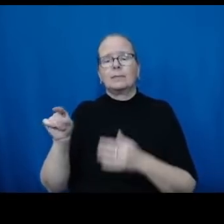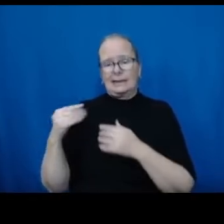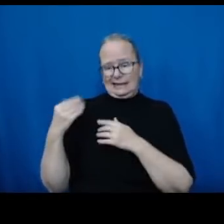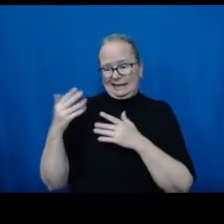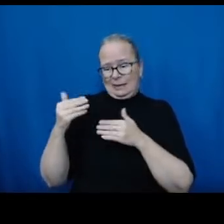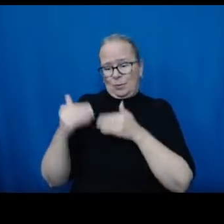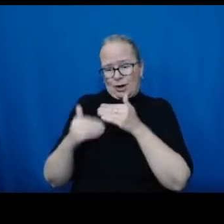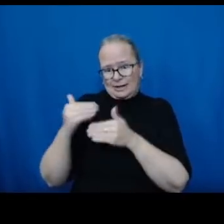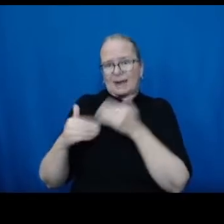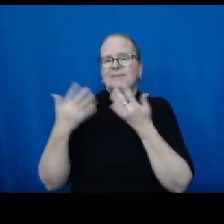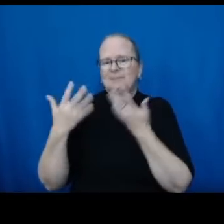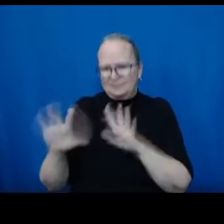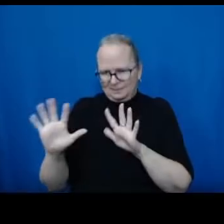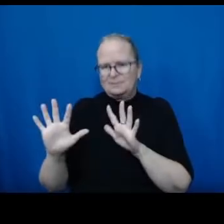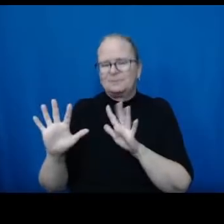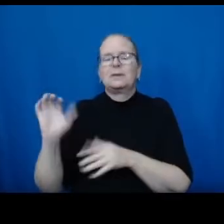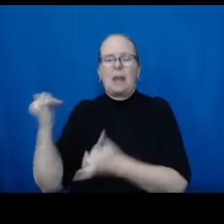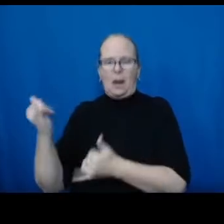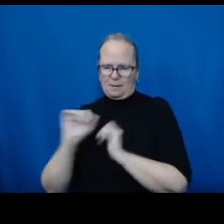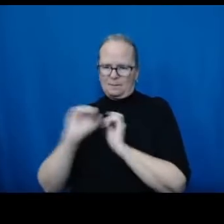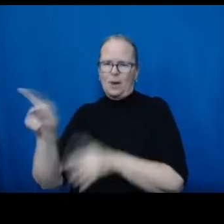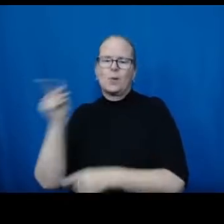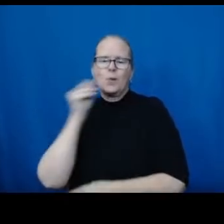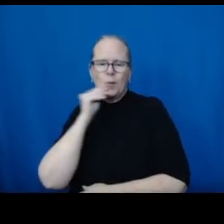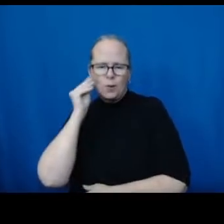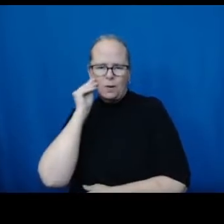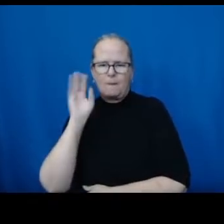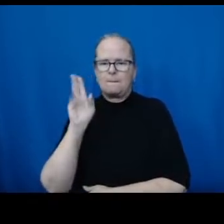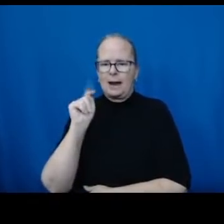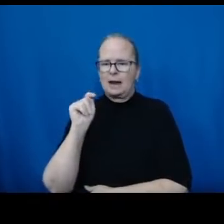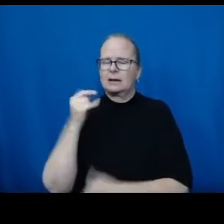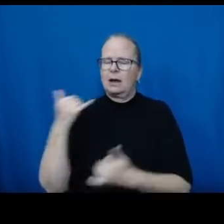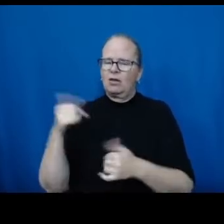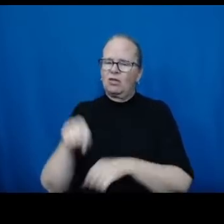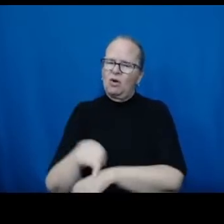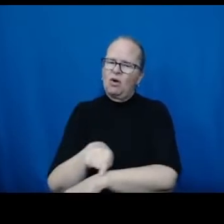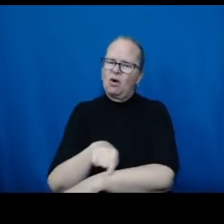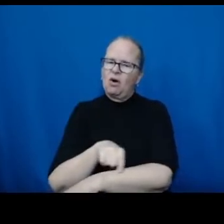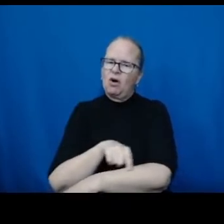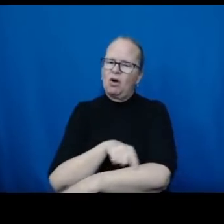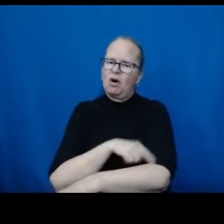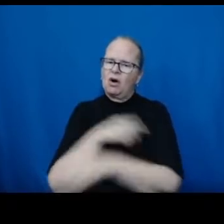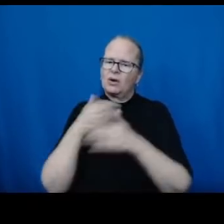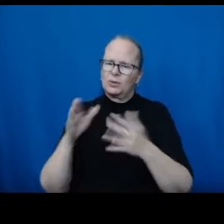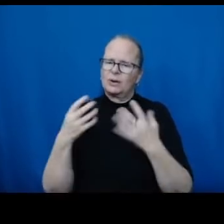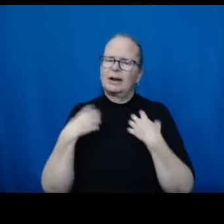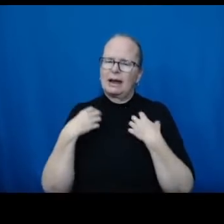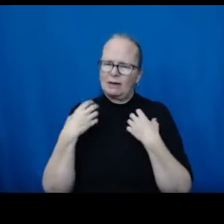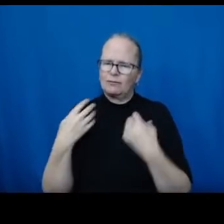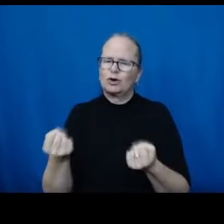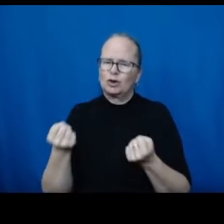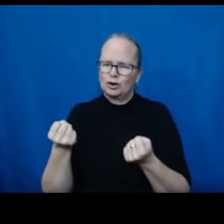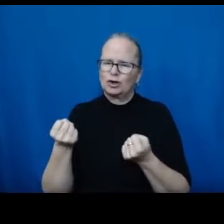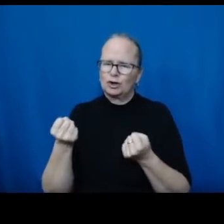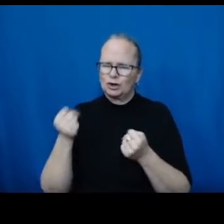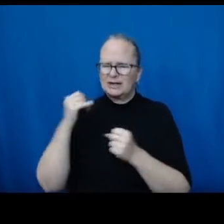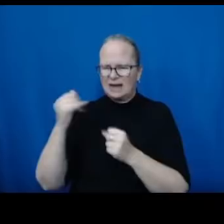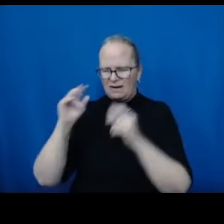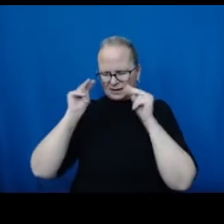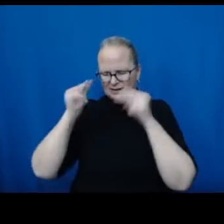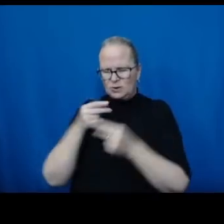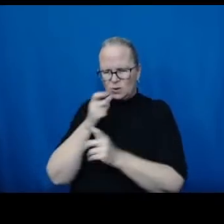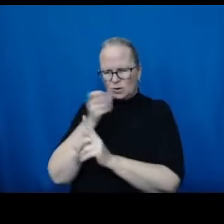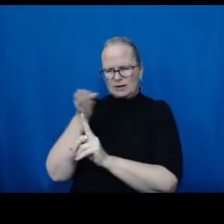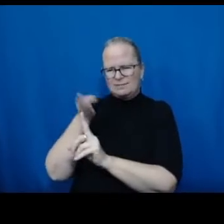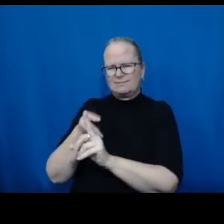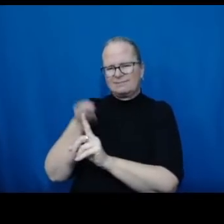himself that make him him. But I will say that the human that we spoke with just prior to his procedure